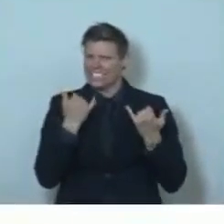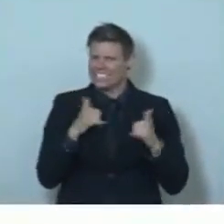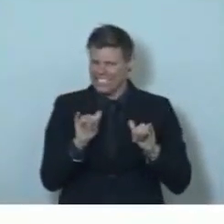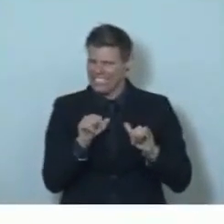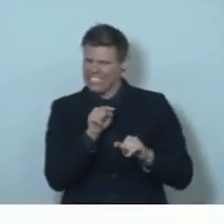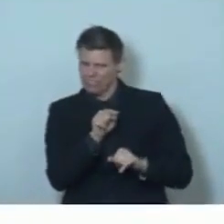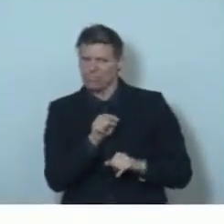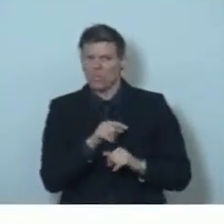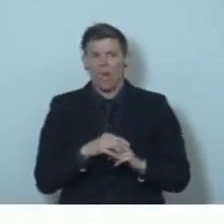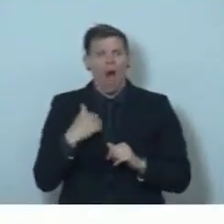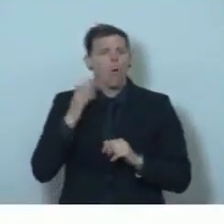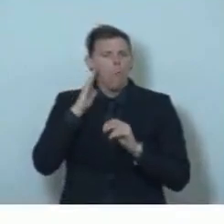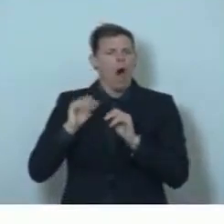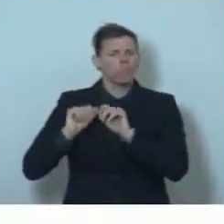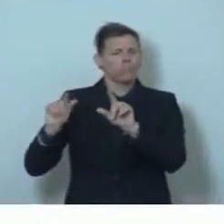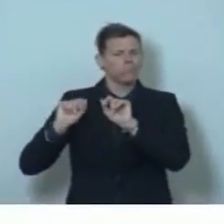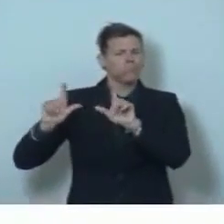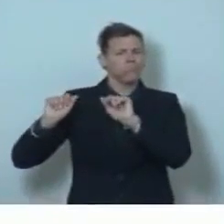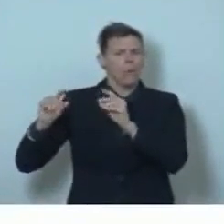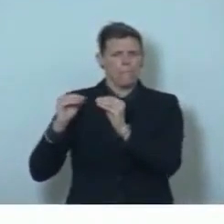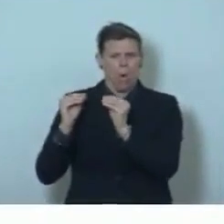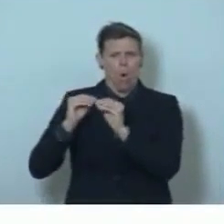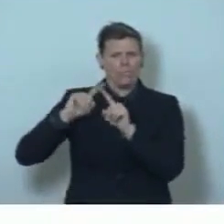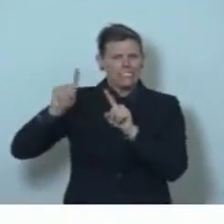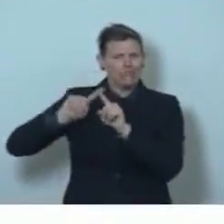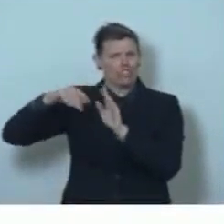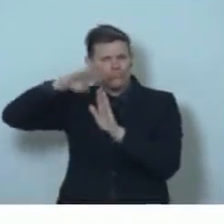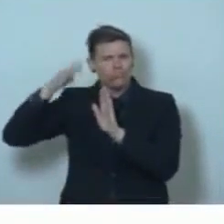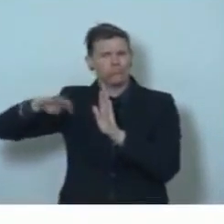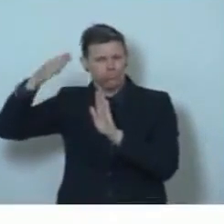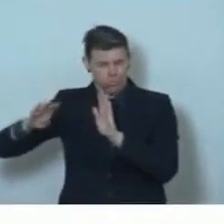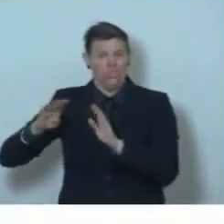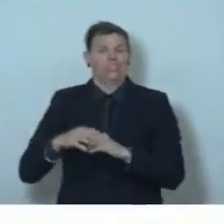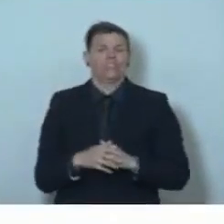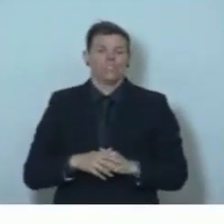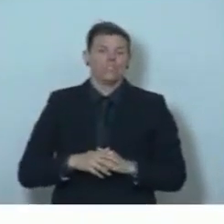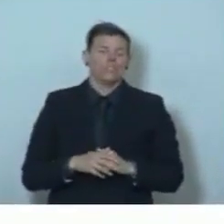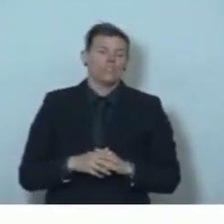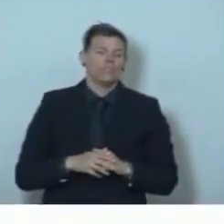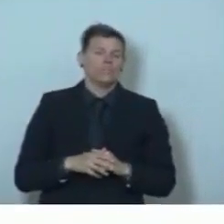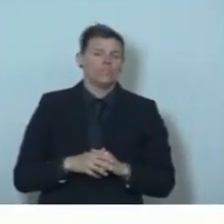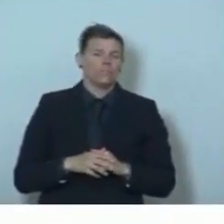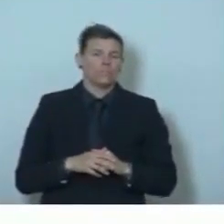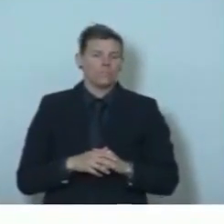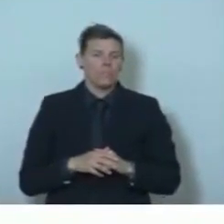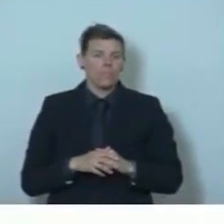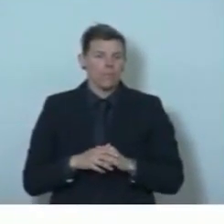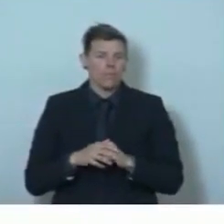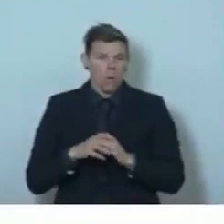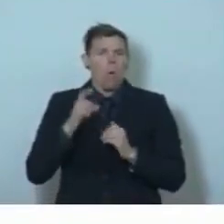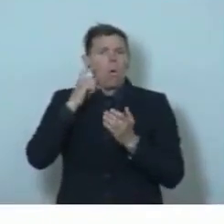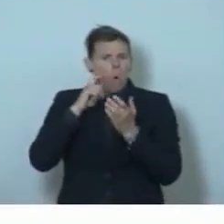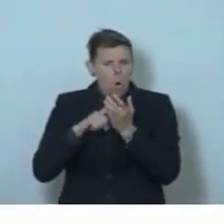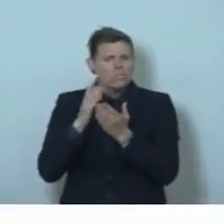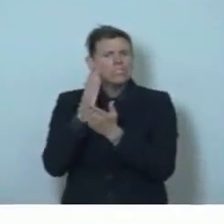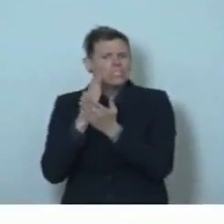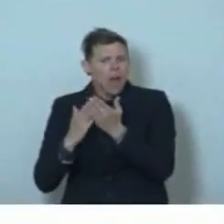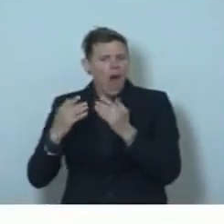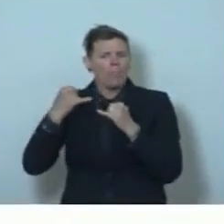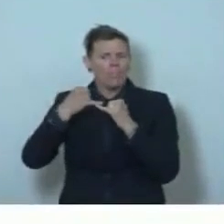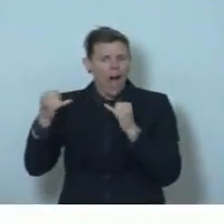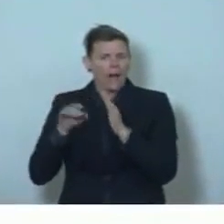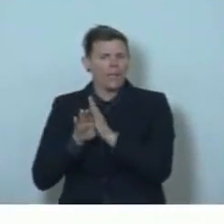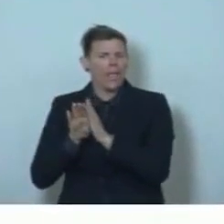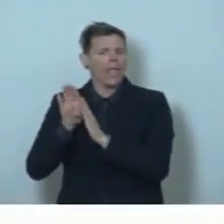slides of double peak epidemics, and we're actually seeing sort of an uptick in cases in the rest of the state, and we'll talk about that a little